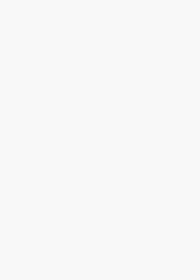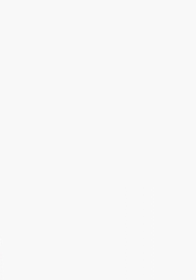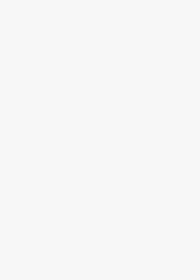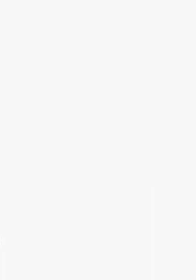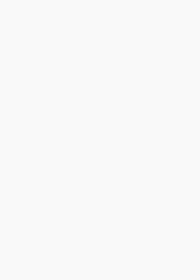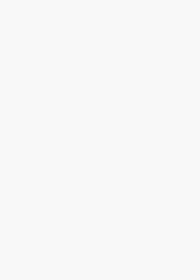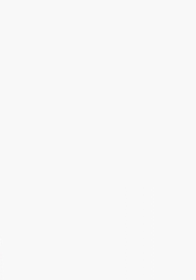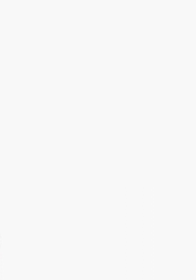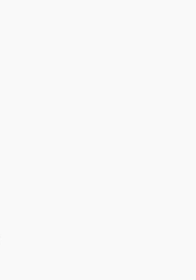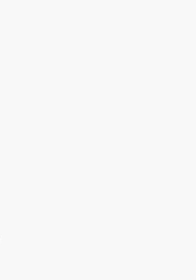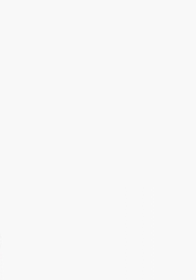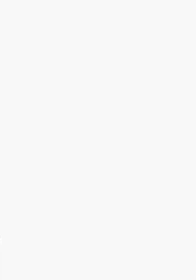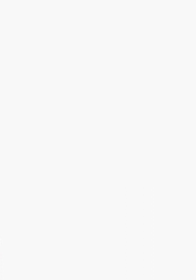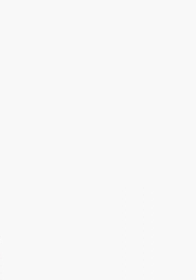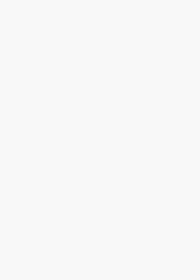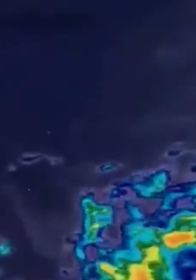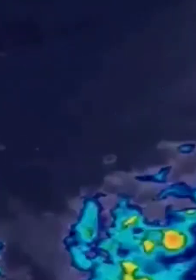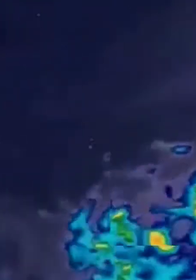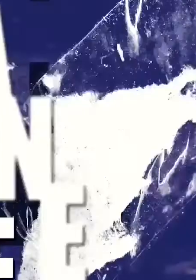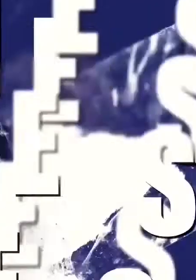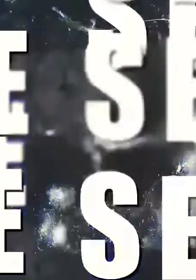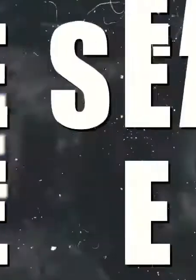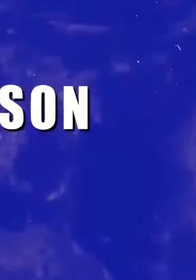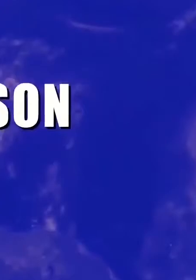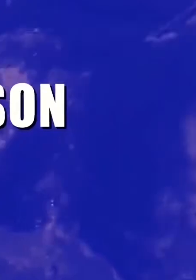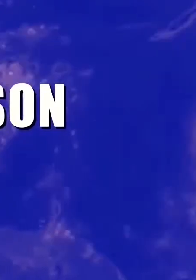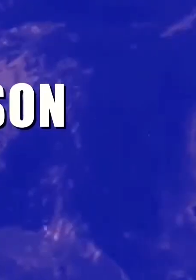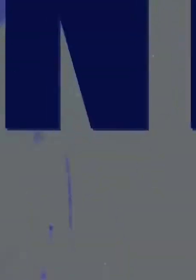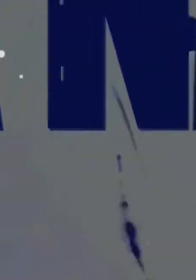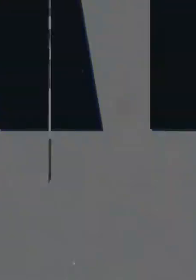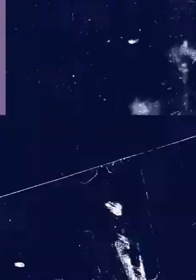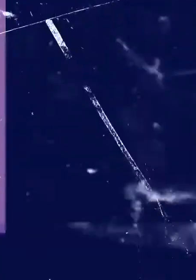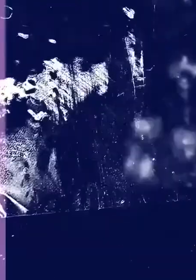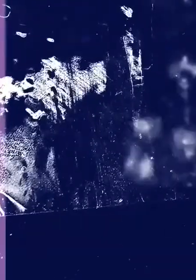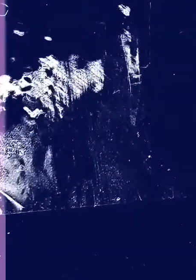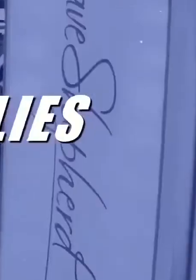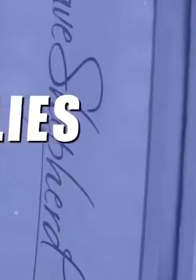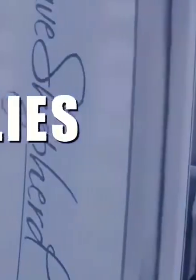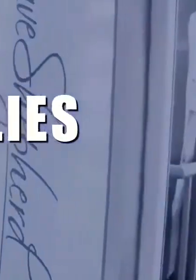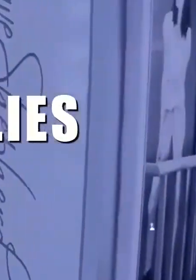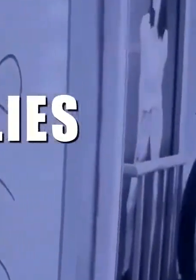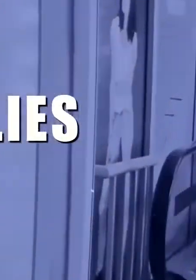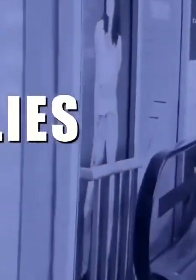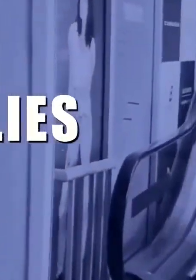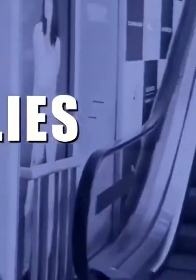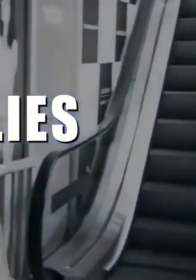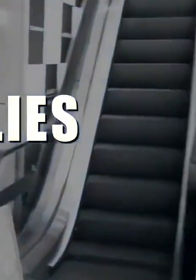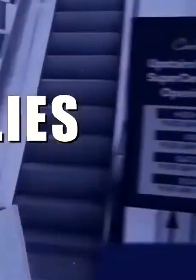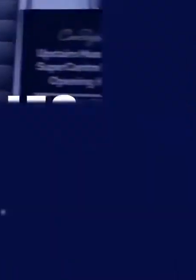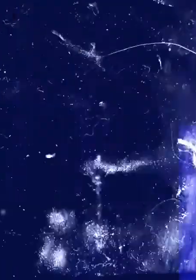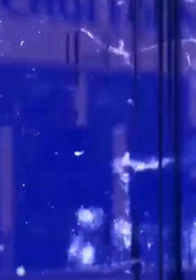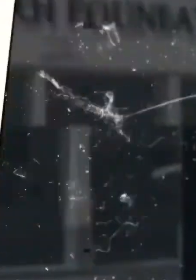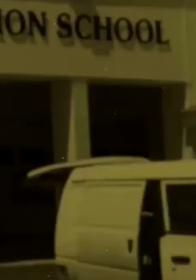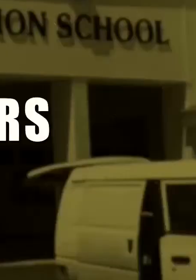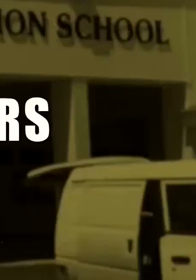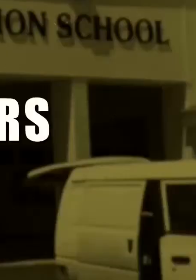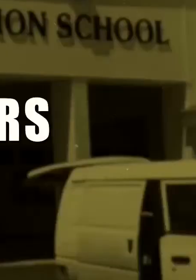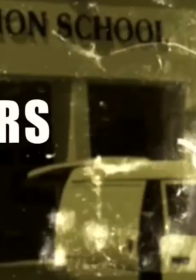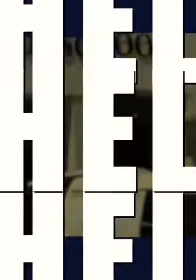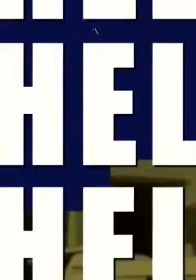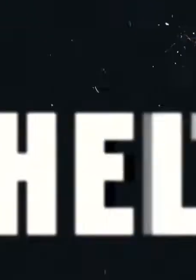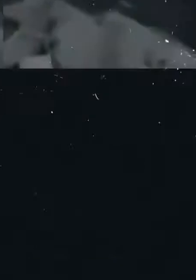happening. I have also received the document or documents that you very likely are referring